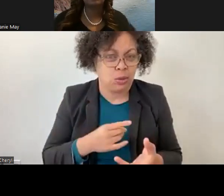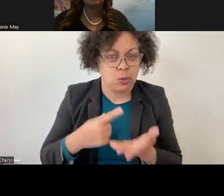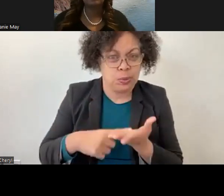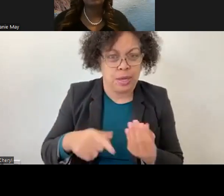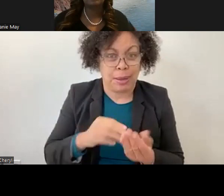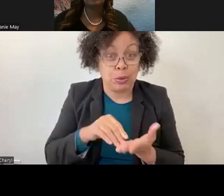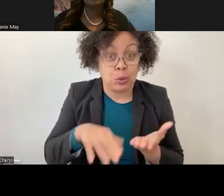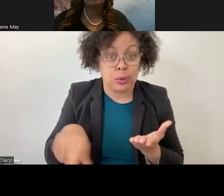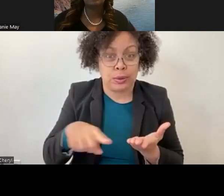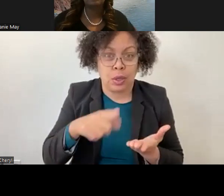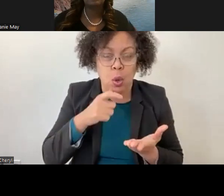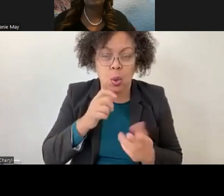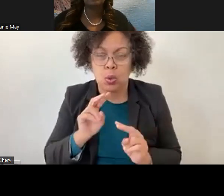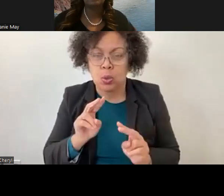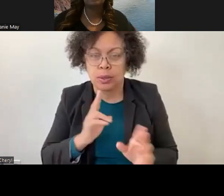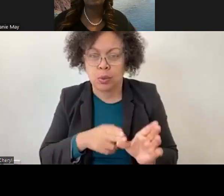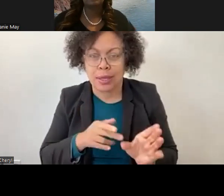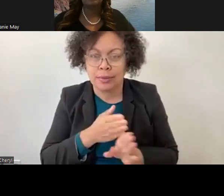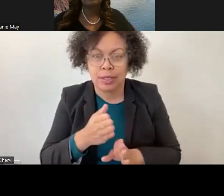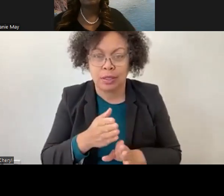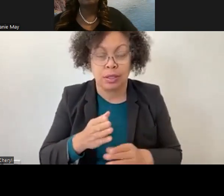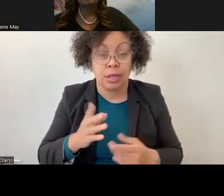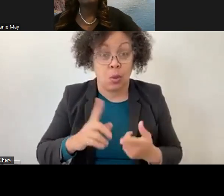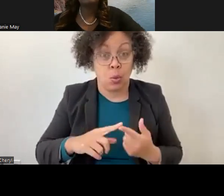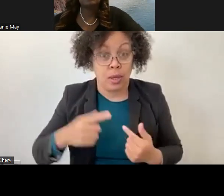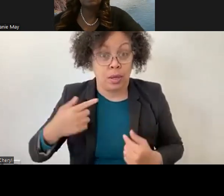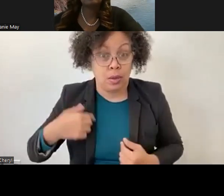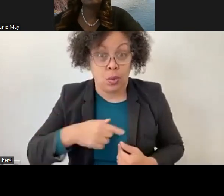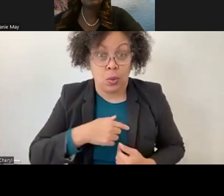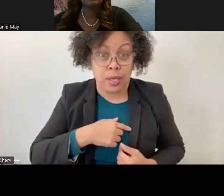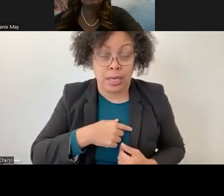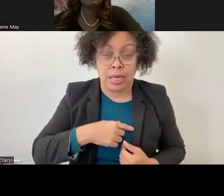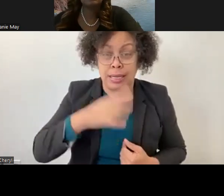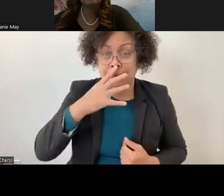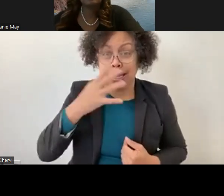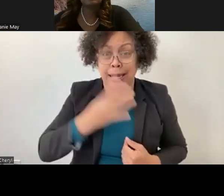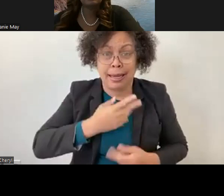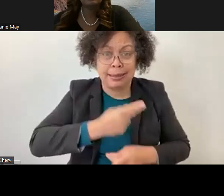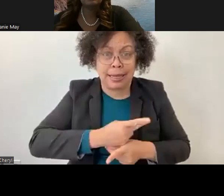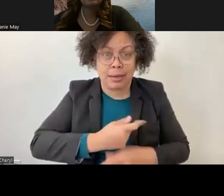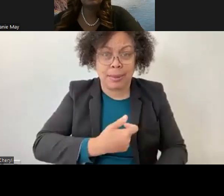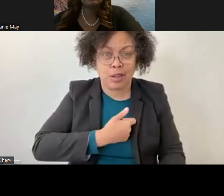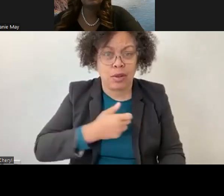every time we neglect our care, they absorb that as professionalism. They think, if I want to be successful, I need to replicate what you're